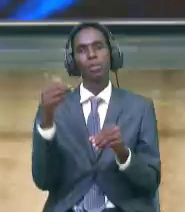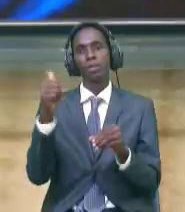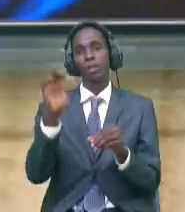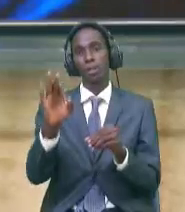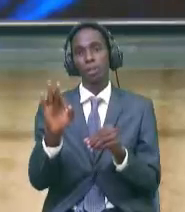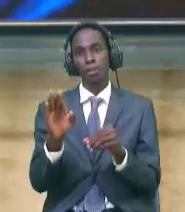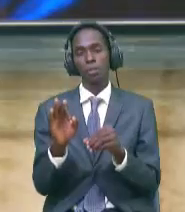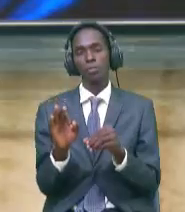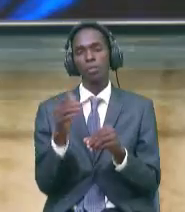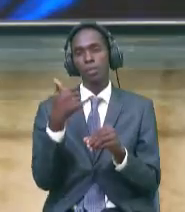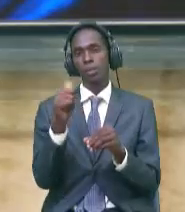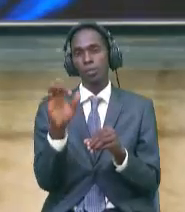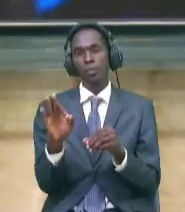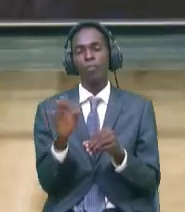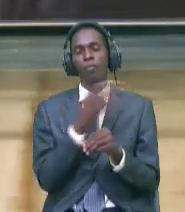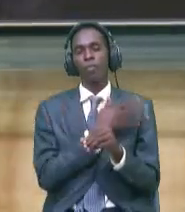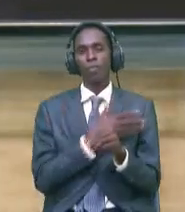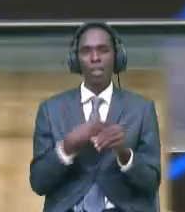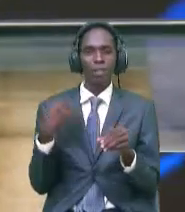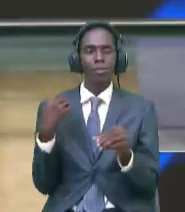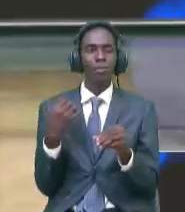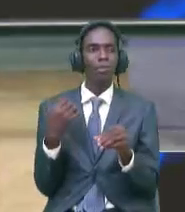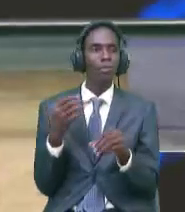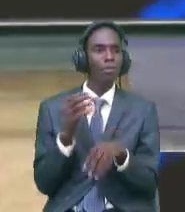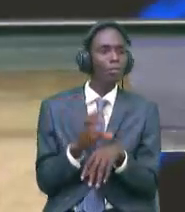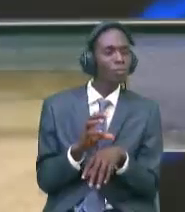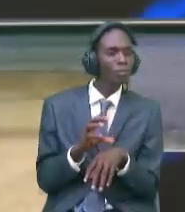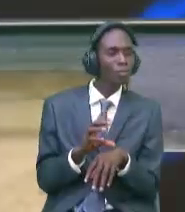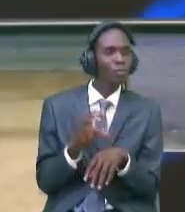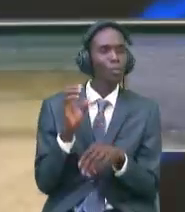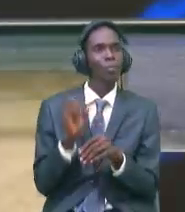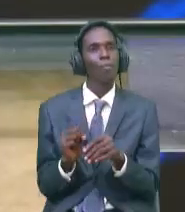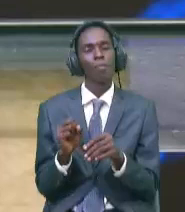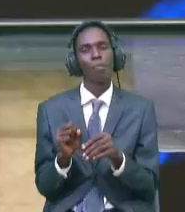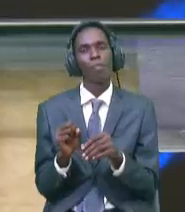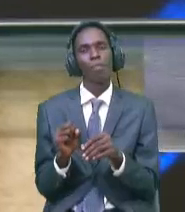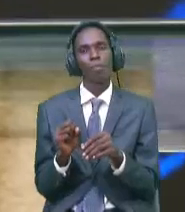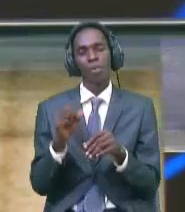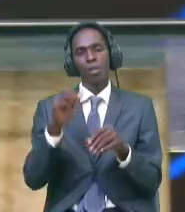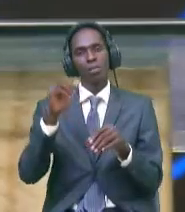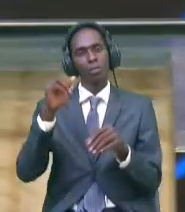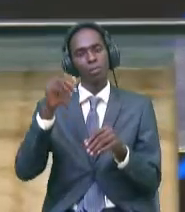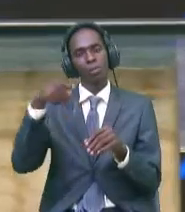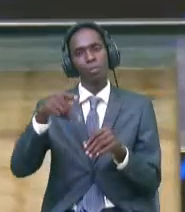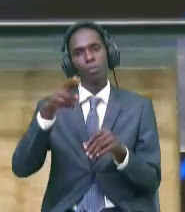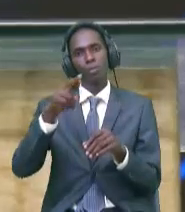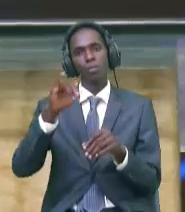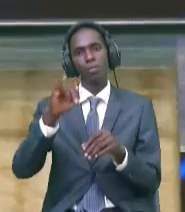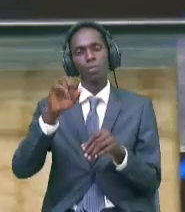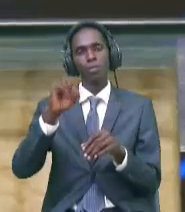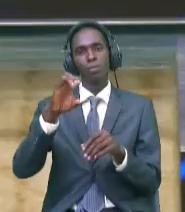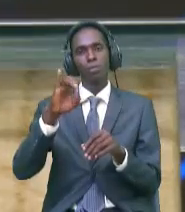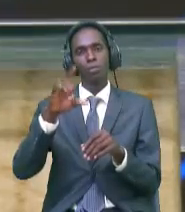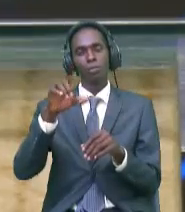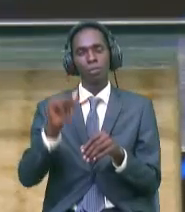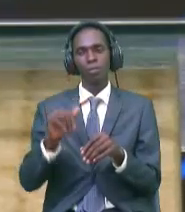in verse 19, it says, and the churches of Asia salute thee. Aquila and Priscilla salute you